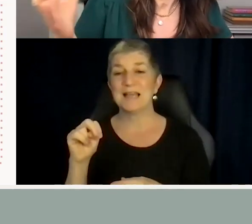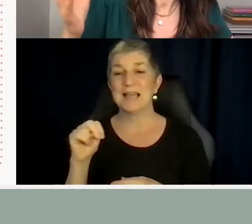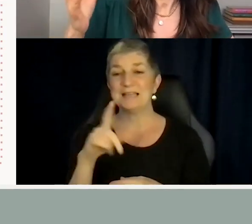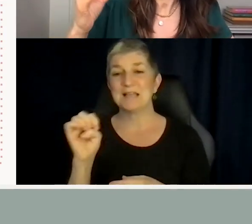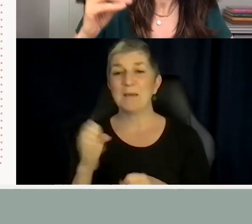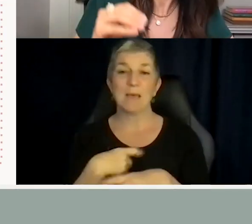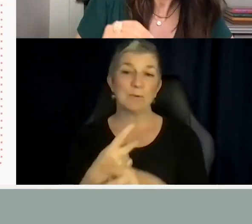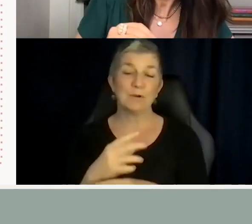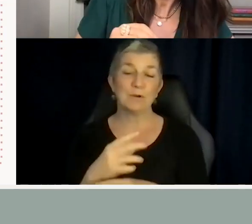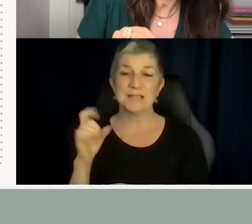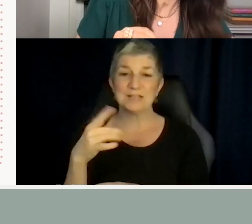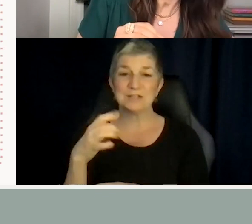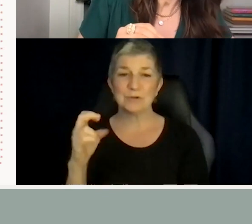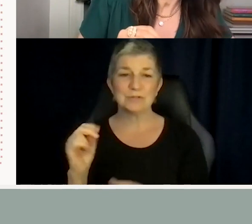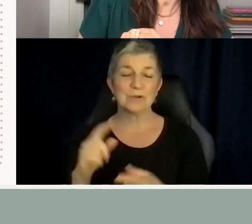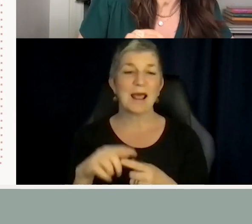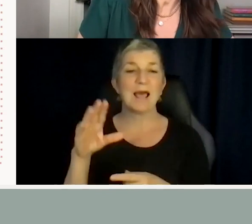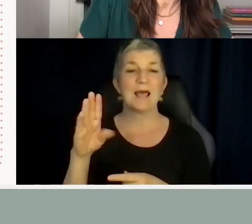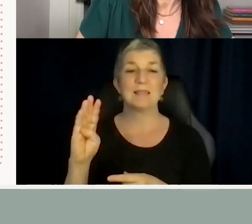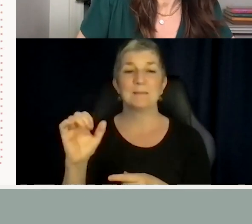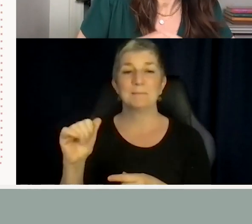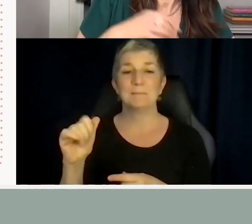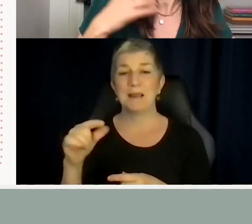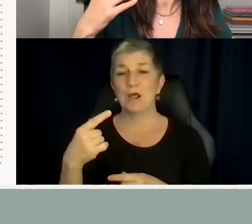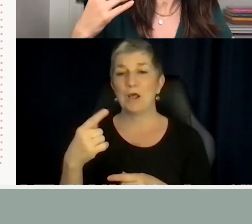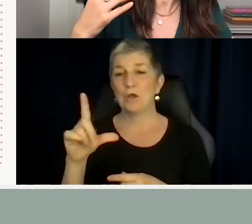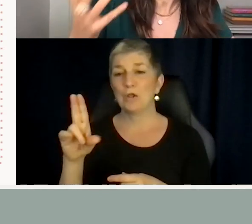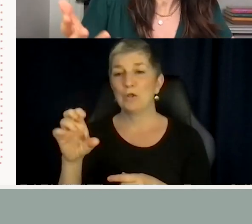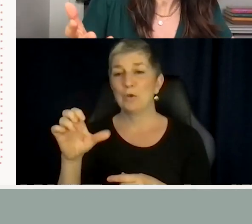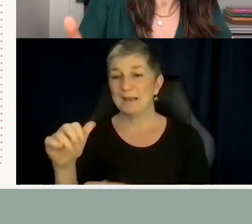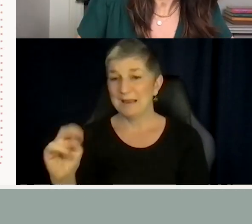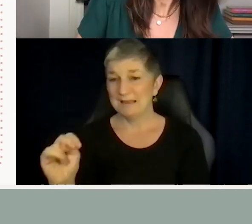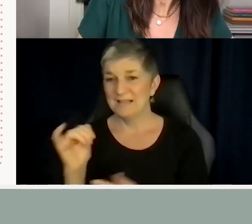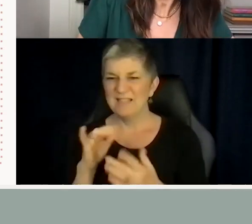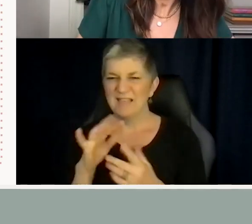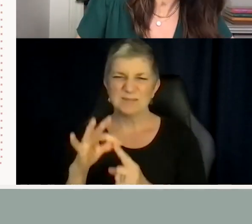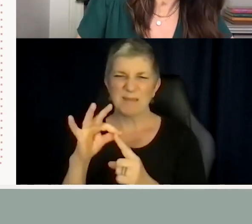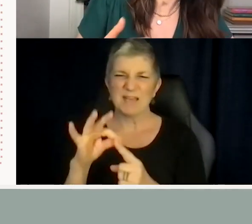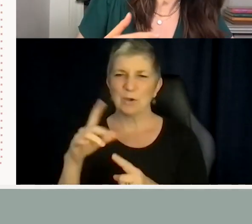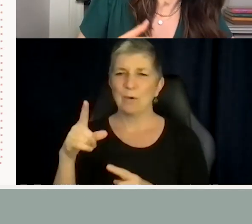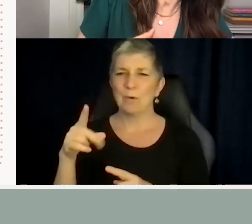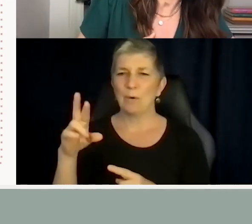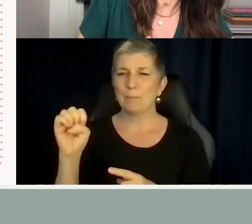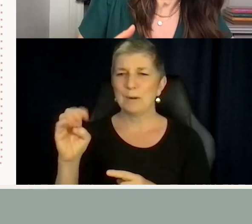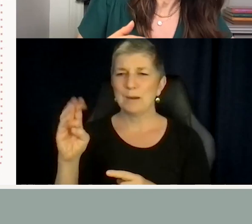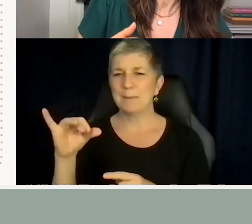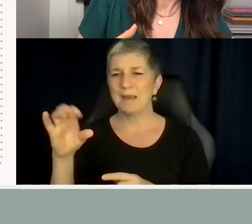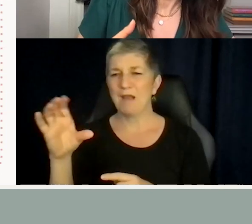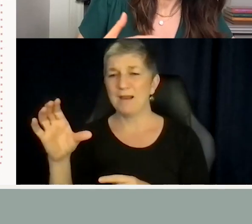estrogen. Beta glucans that we've been talking about, which is that special prebiotic fiber that shows